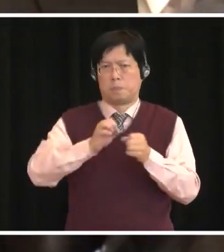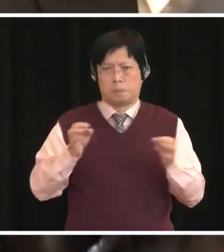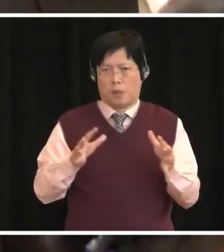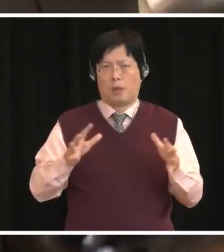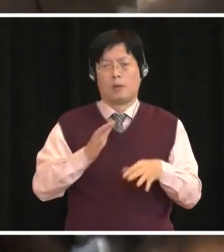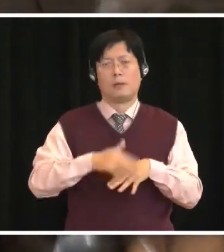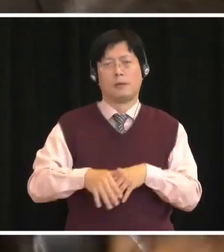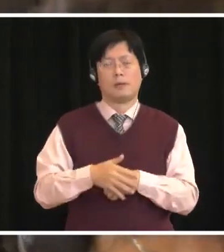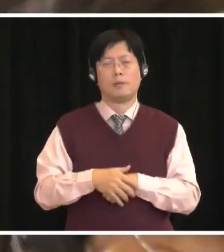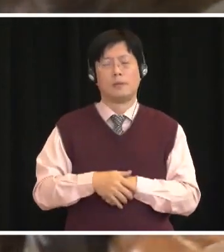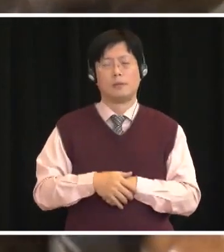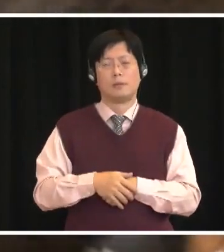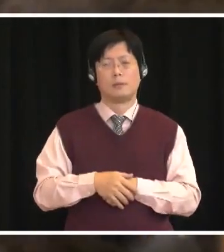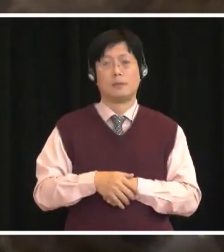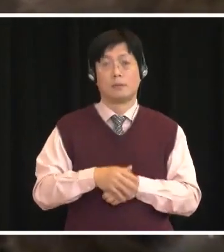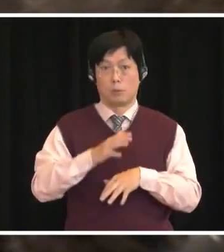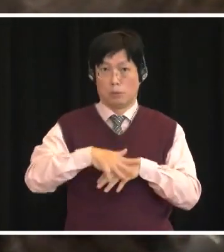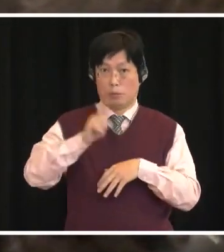These children